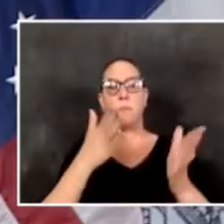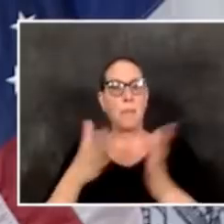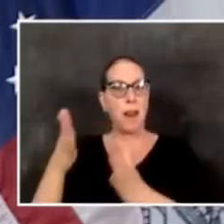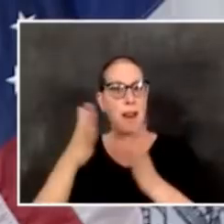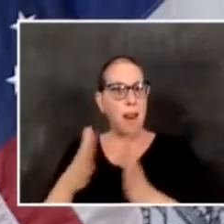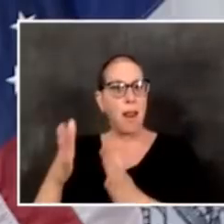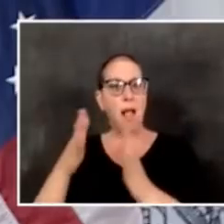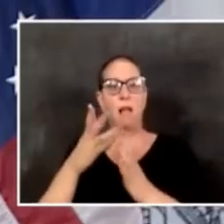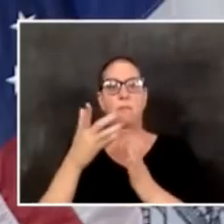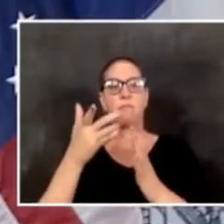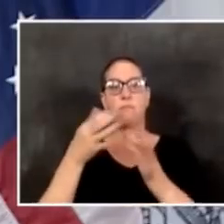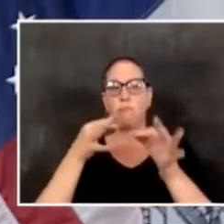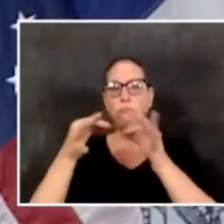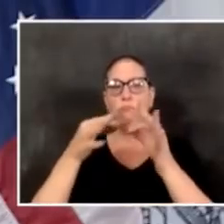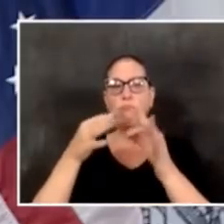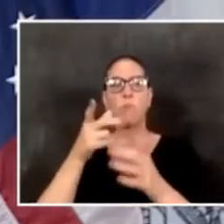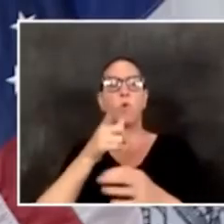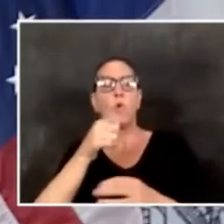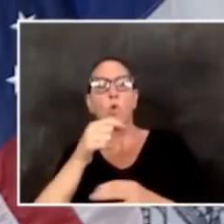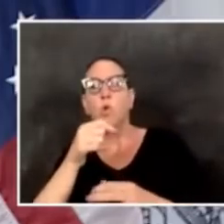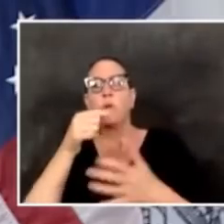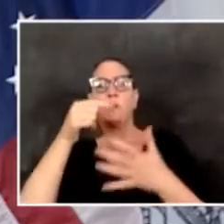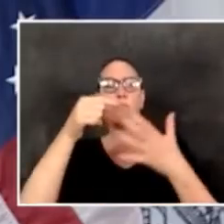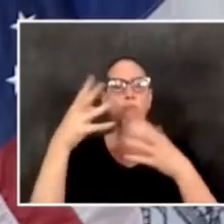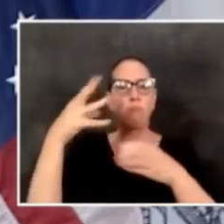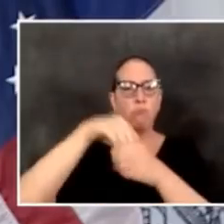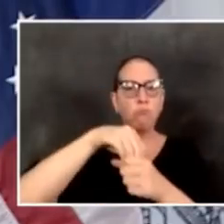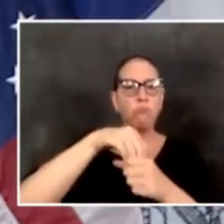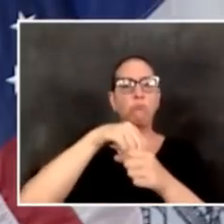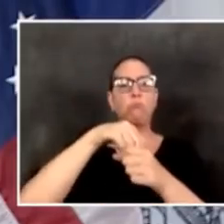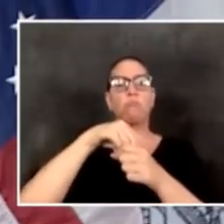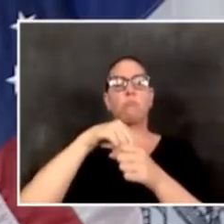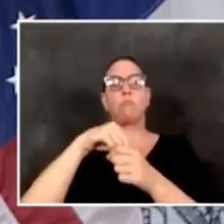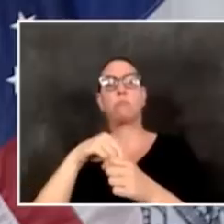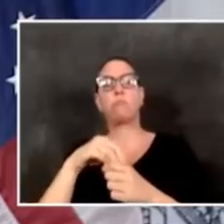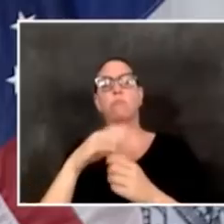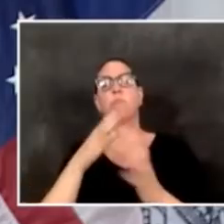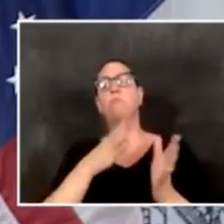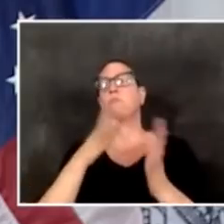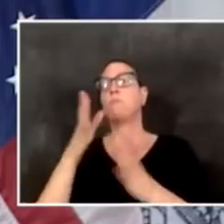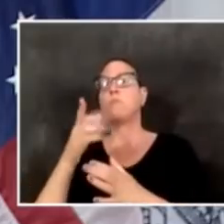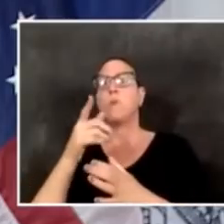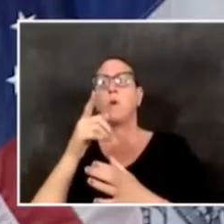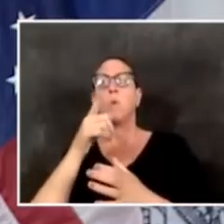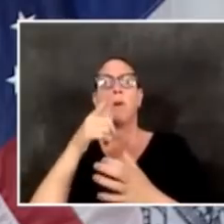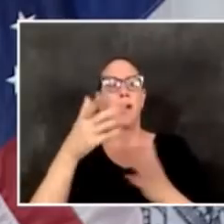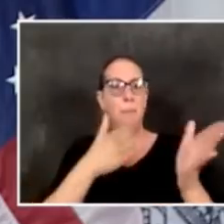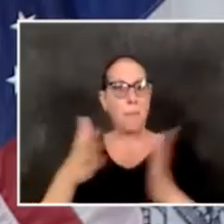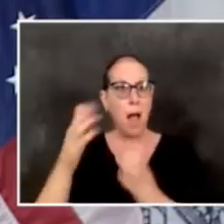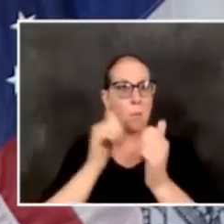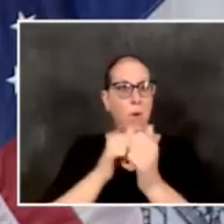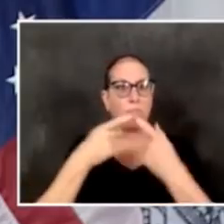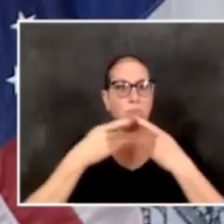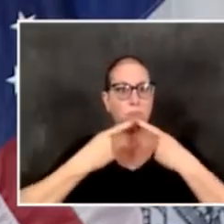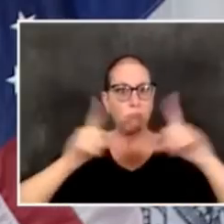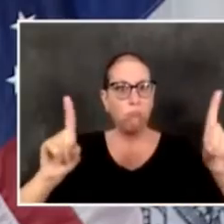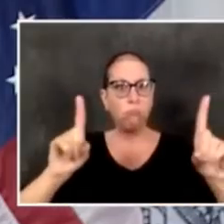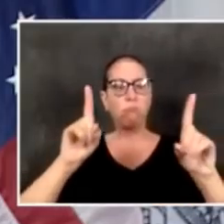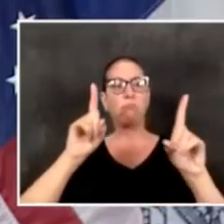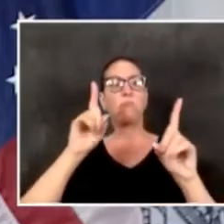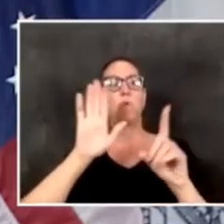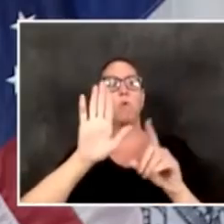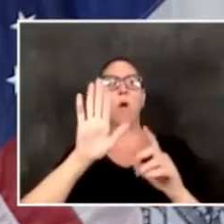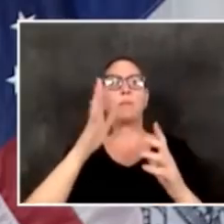requested by the public advocate on social distancing enforcement, and what appear to be discrepancies between the NYPD